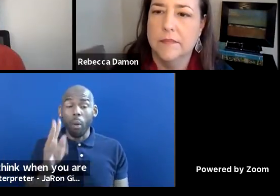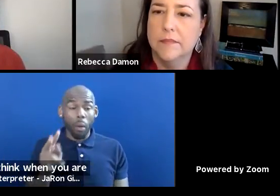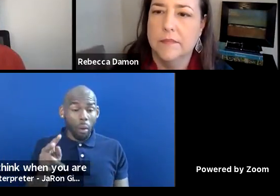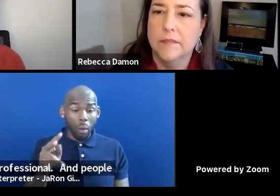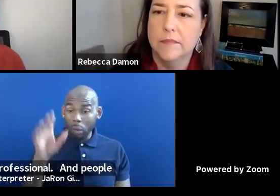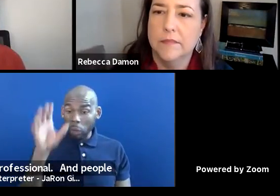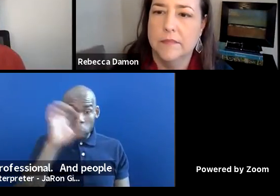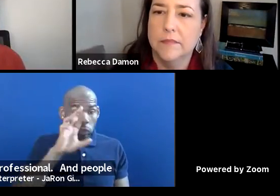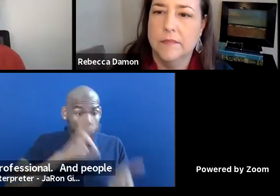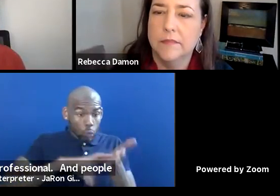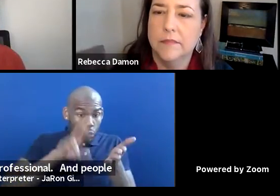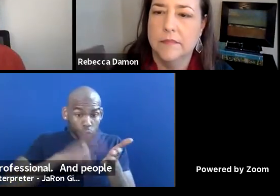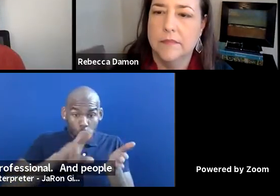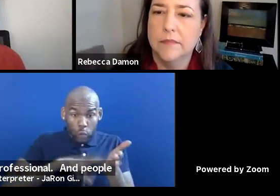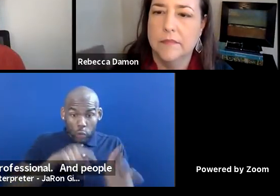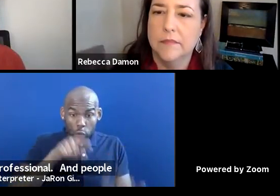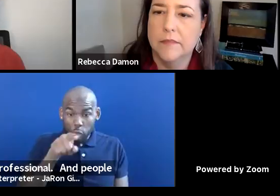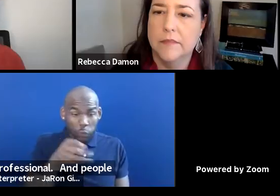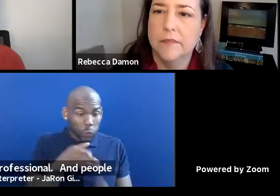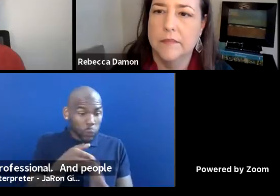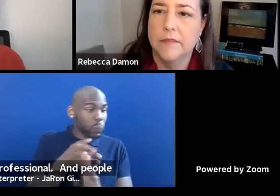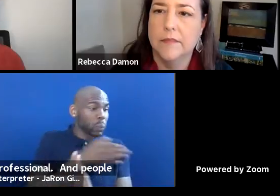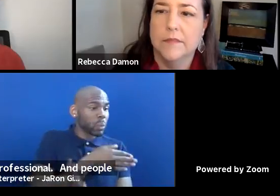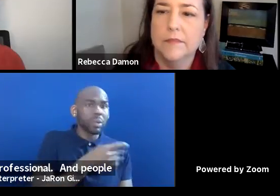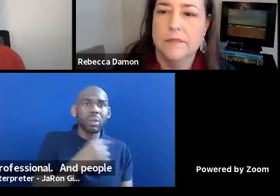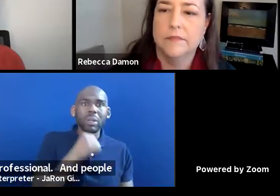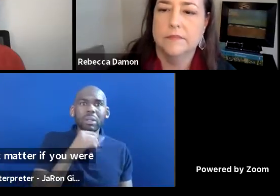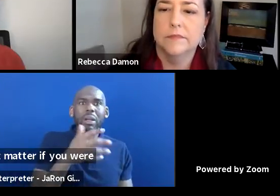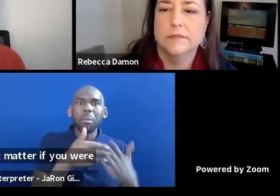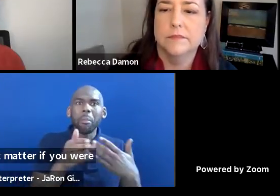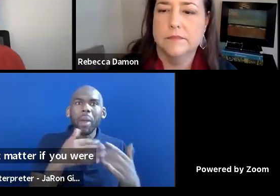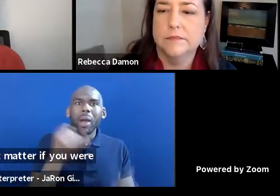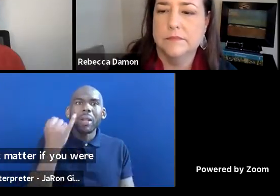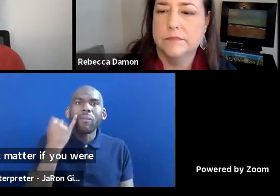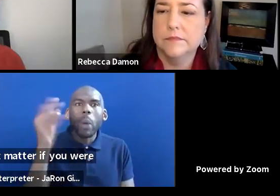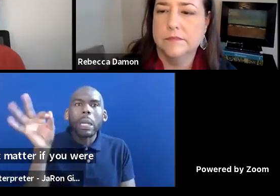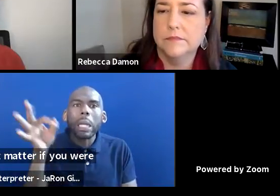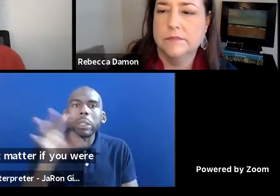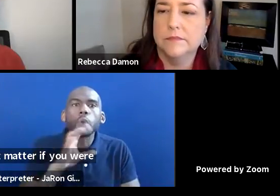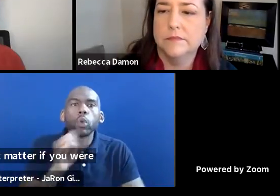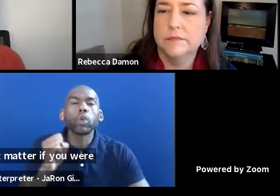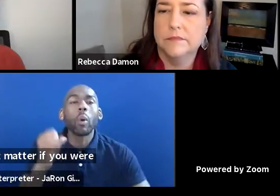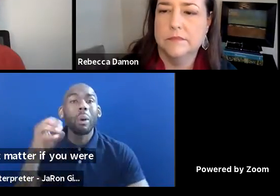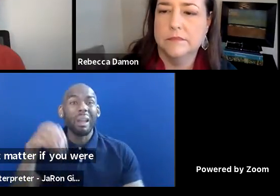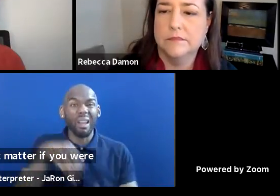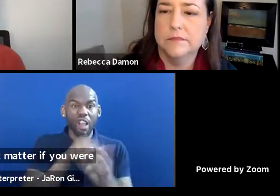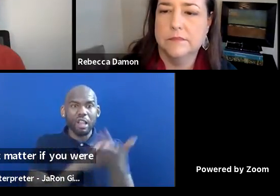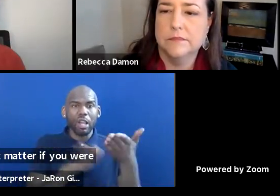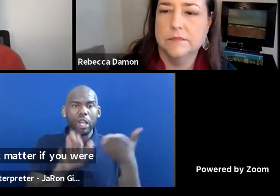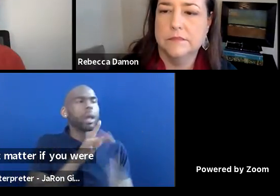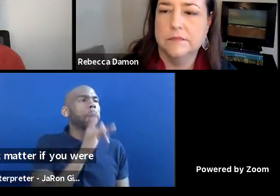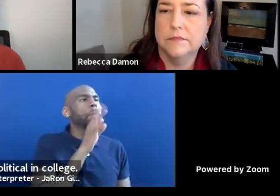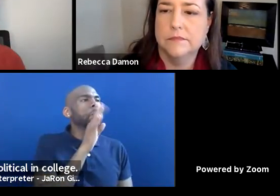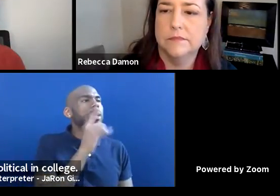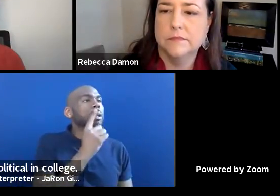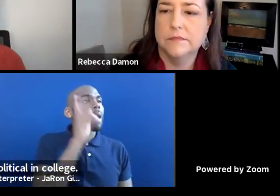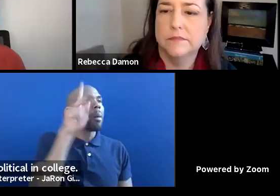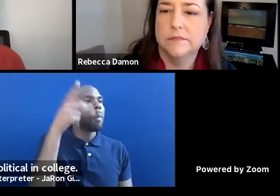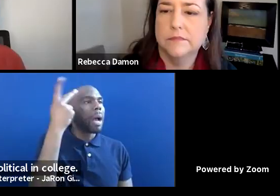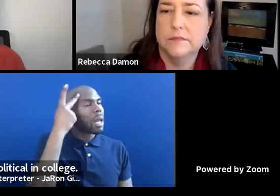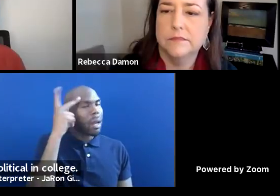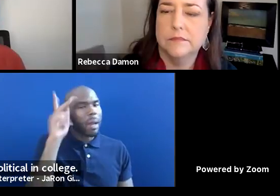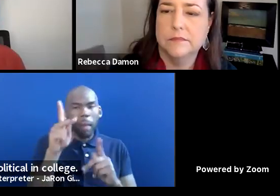doesn't matter if you were 19 and you said something political in college. I think all of that has to go. And I think